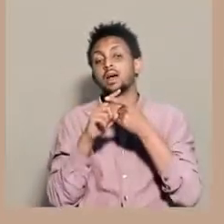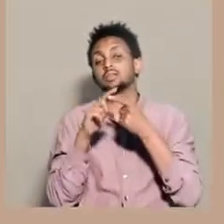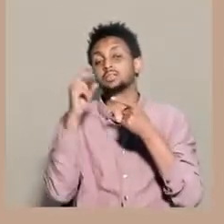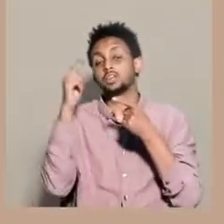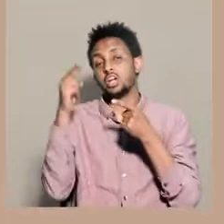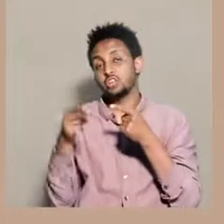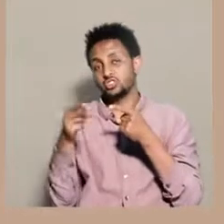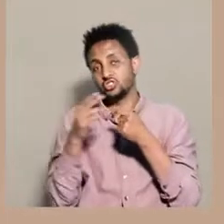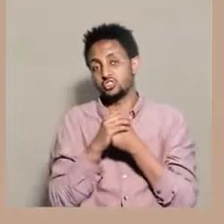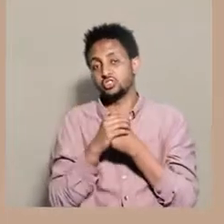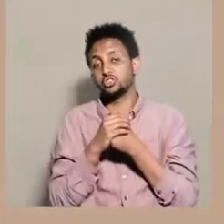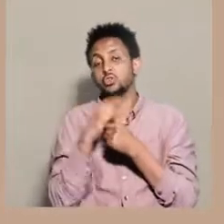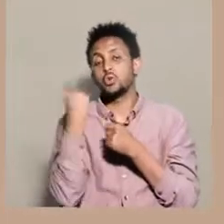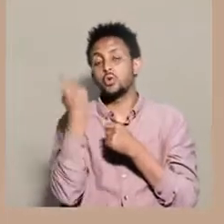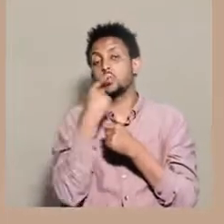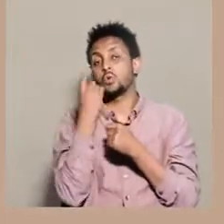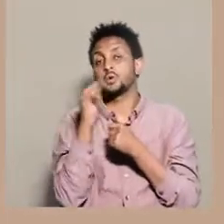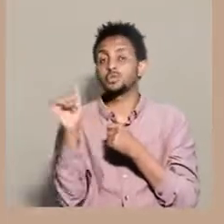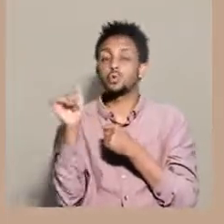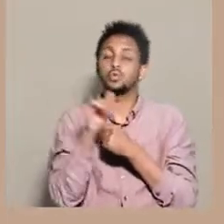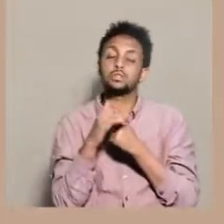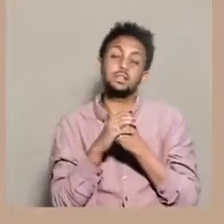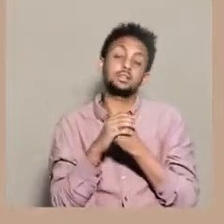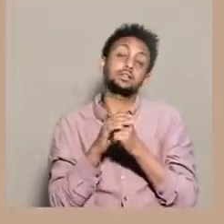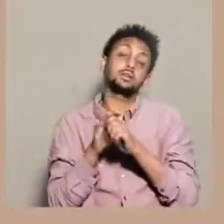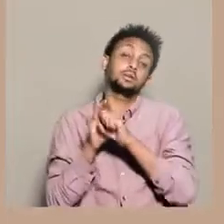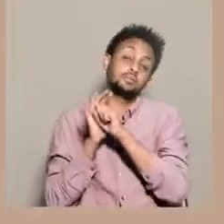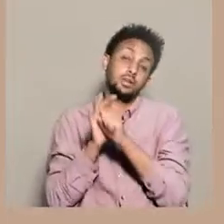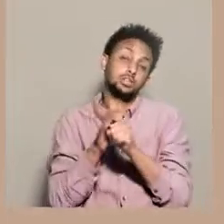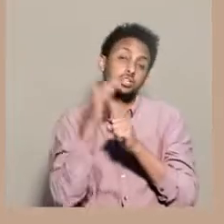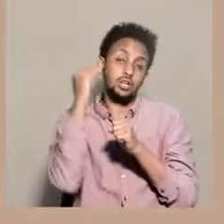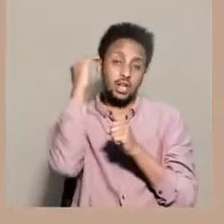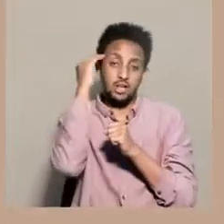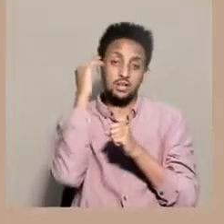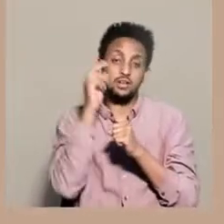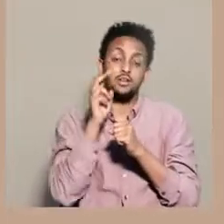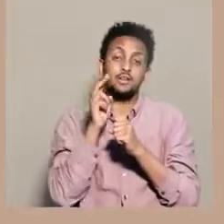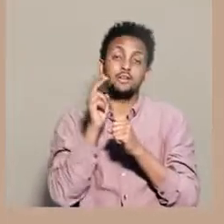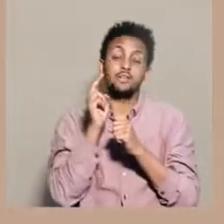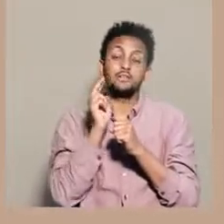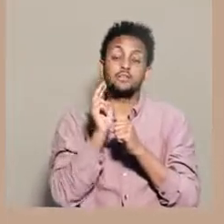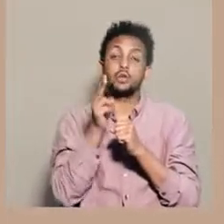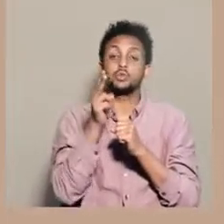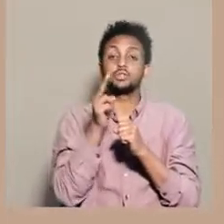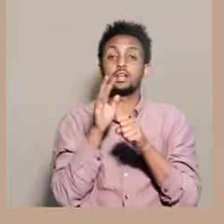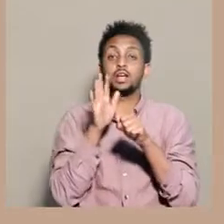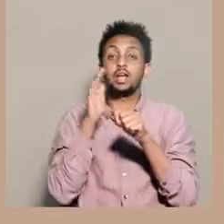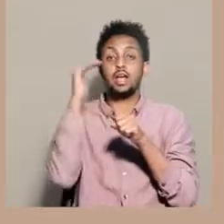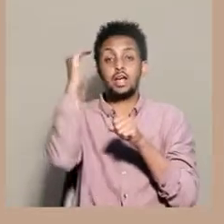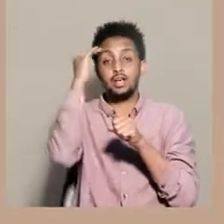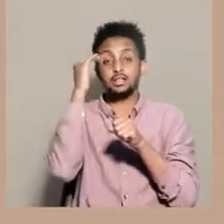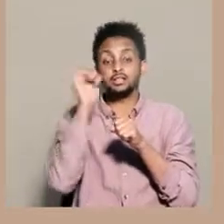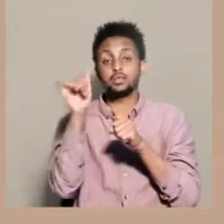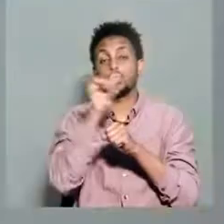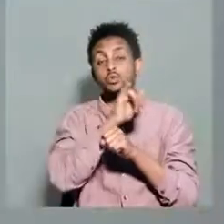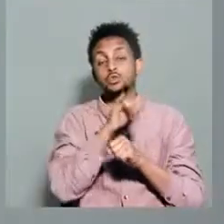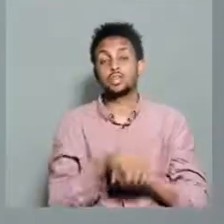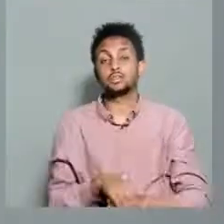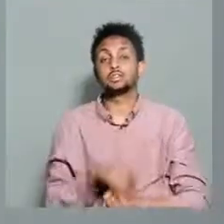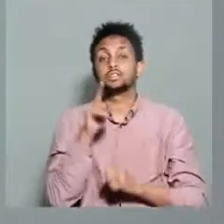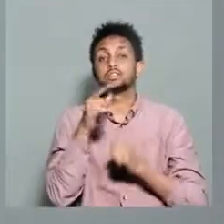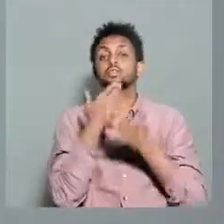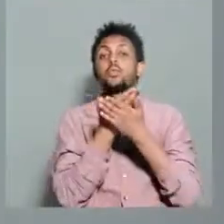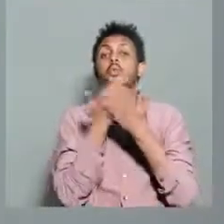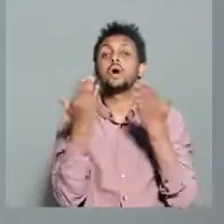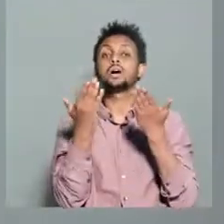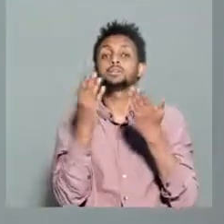elevation H is always remains constant. The pressure head, the velocity head, and the piezometric head remains constant. This is